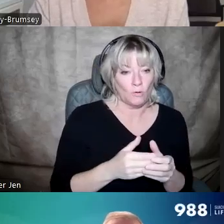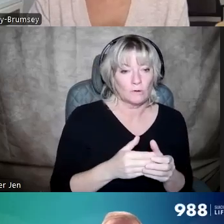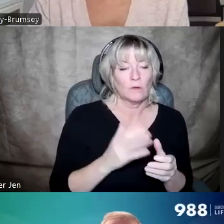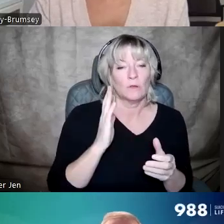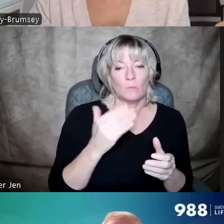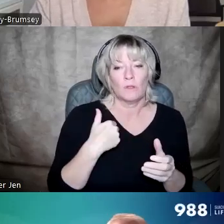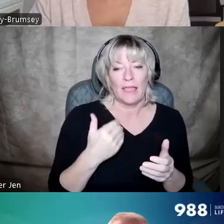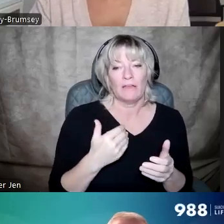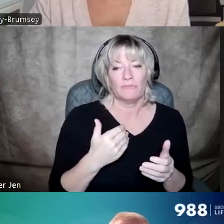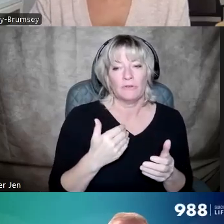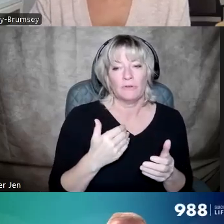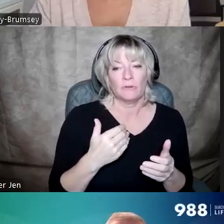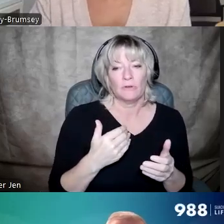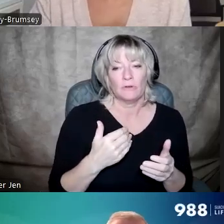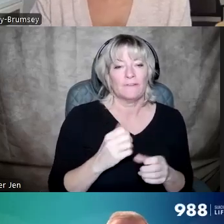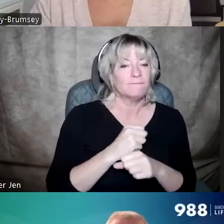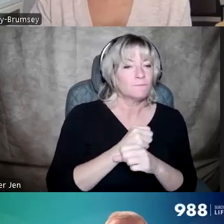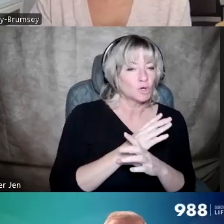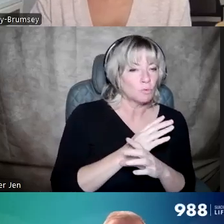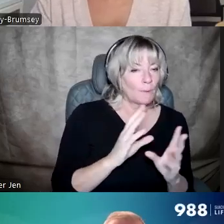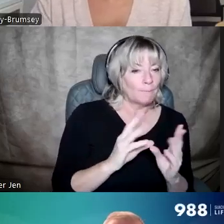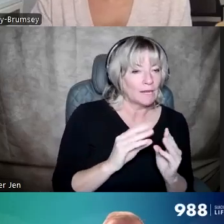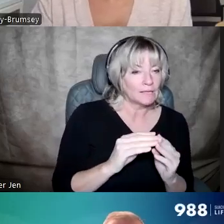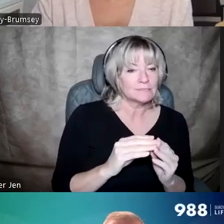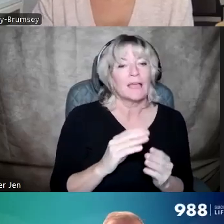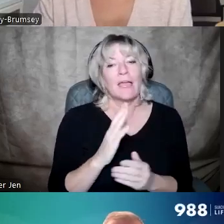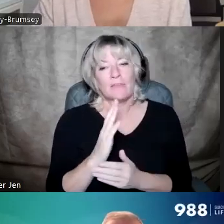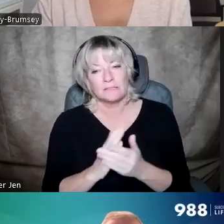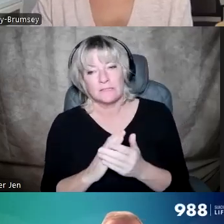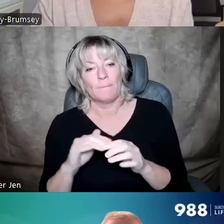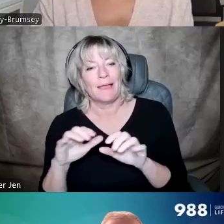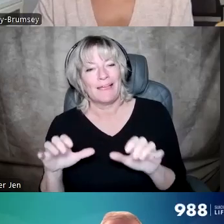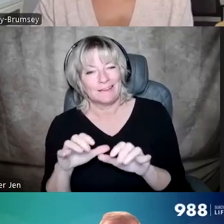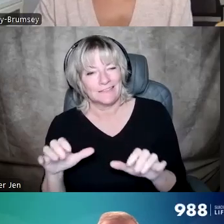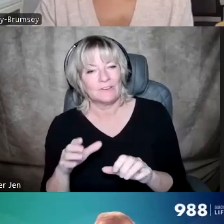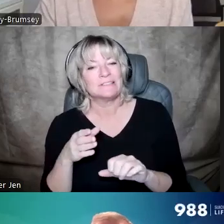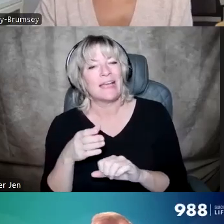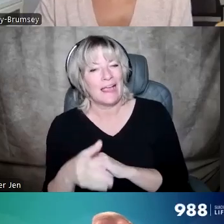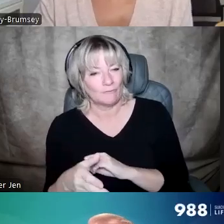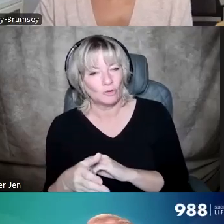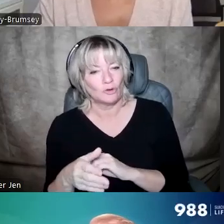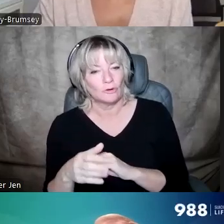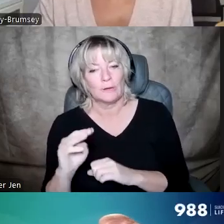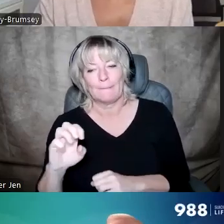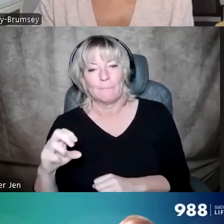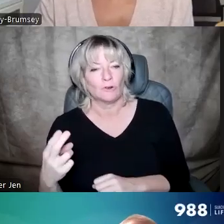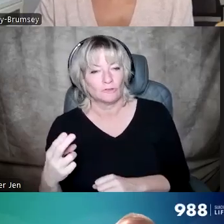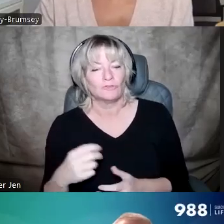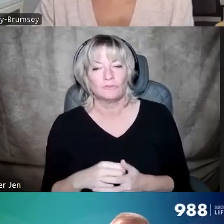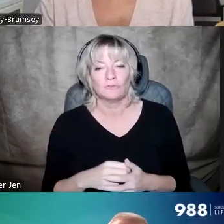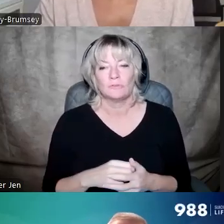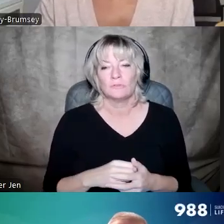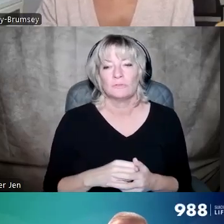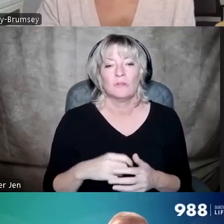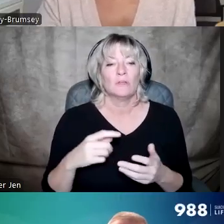pre-Policy Academy virtual meetings and then some follow-on activities after the convening in March as well.